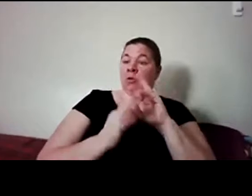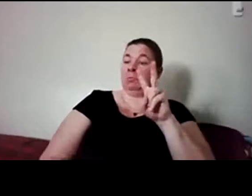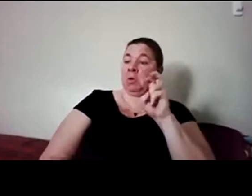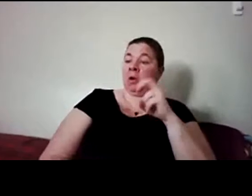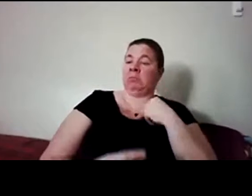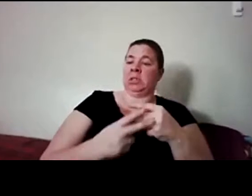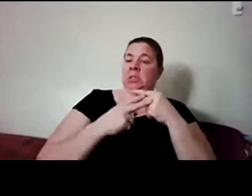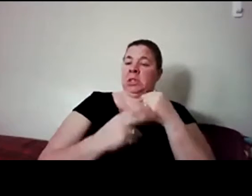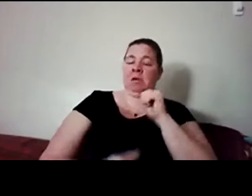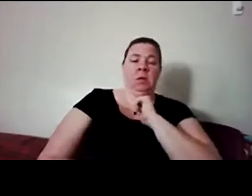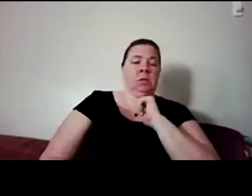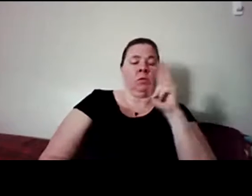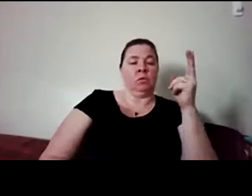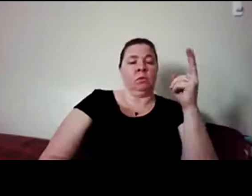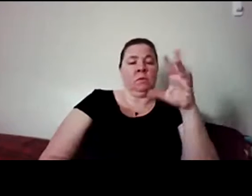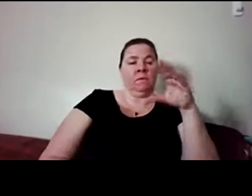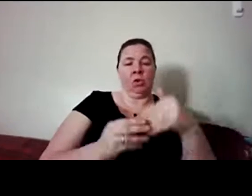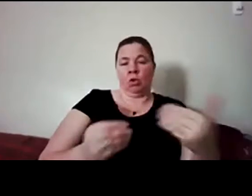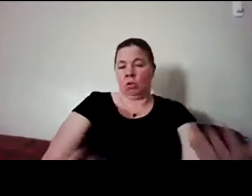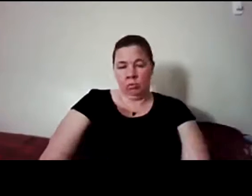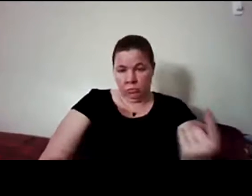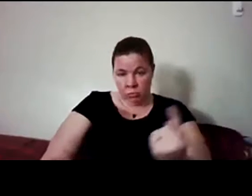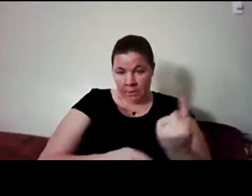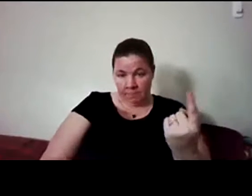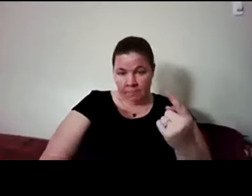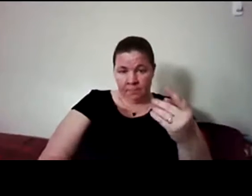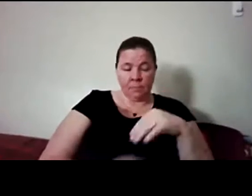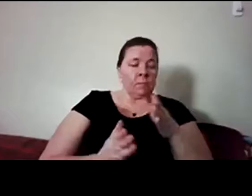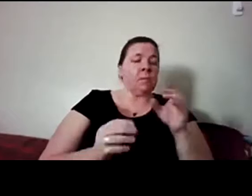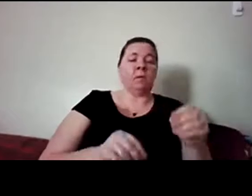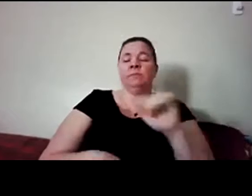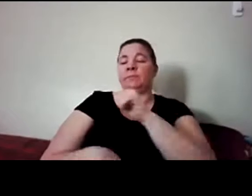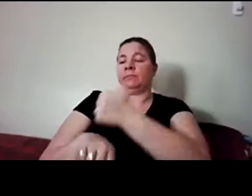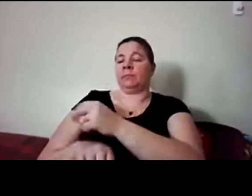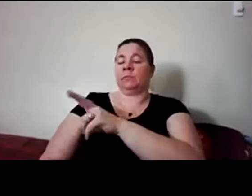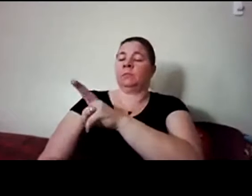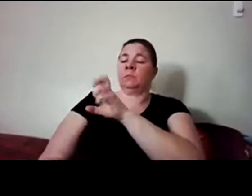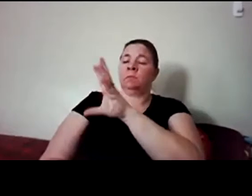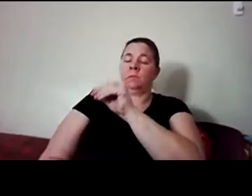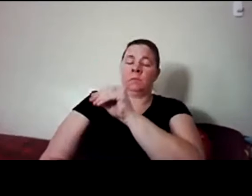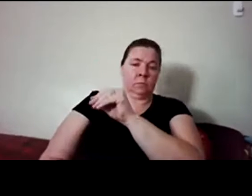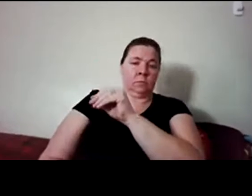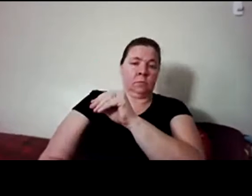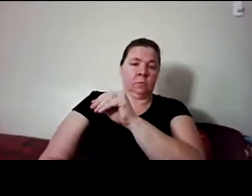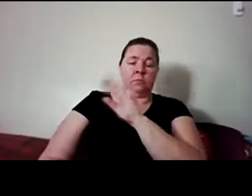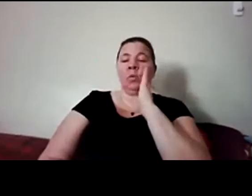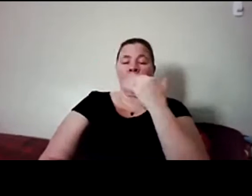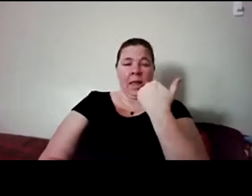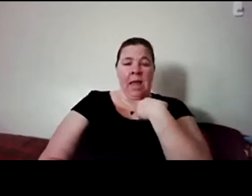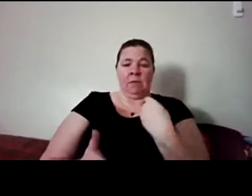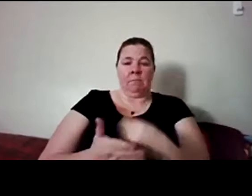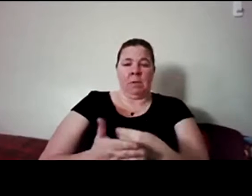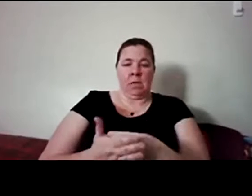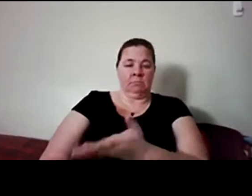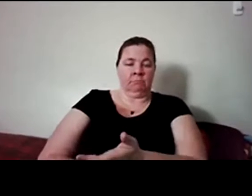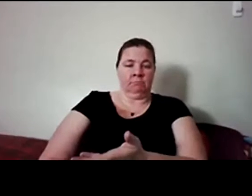saved myself 50 bucks, right? Okay, so you put aside $250. Upon launch, you're gonna come out with that money